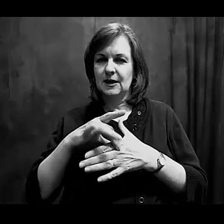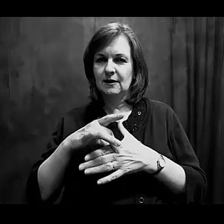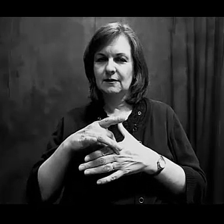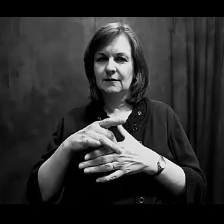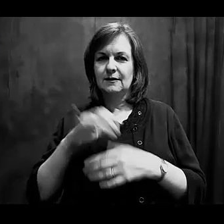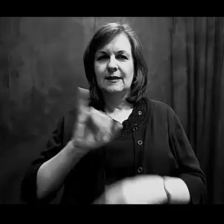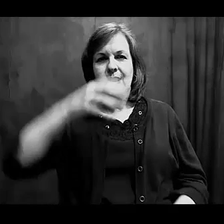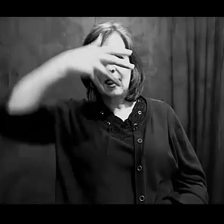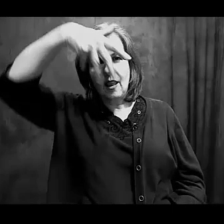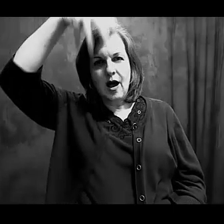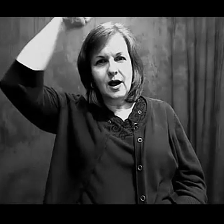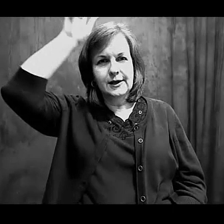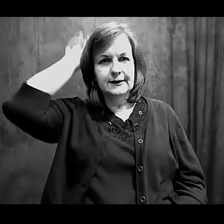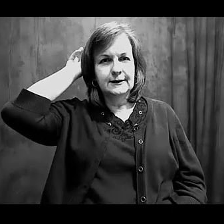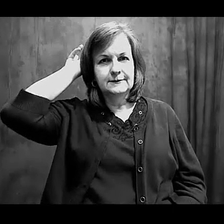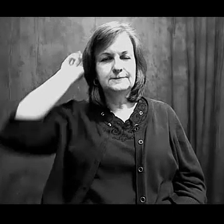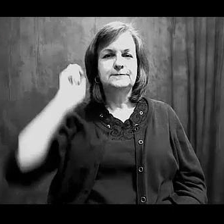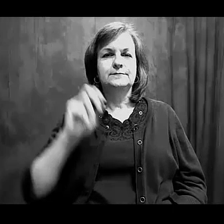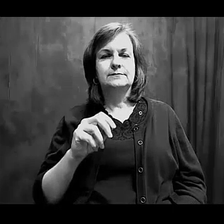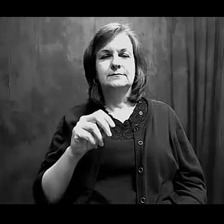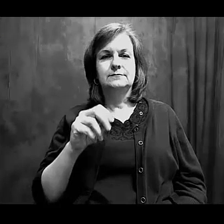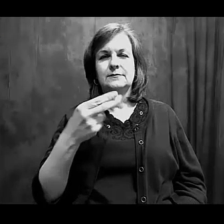And this would, of course, be lions,